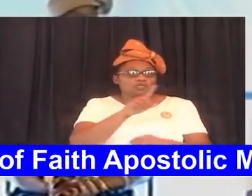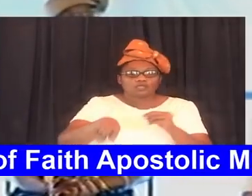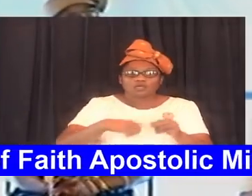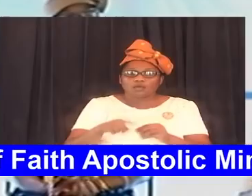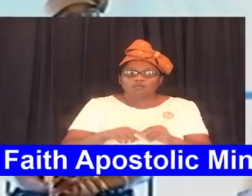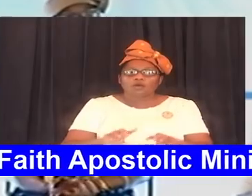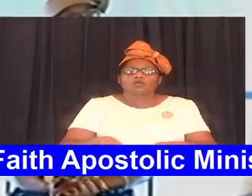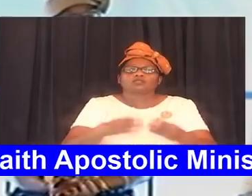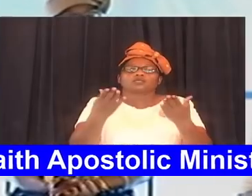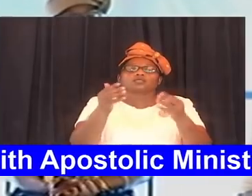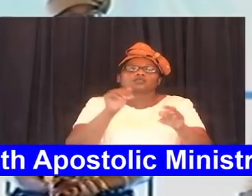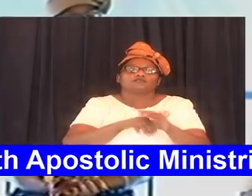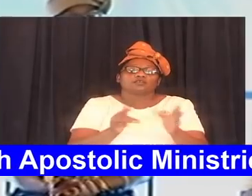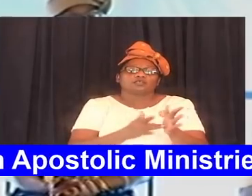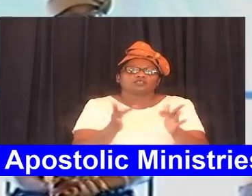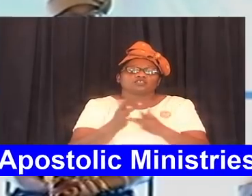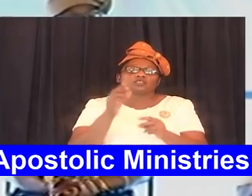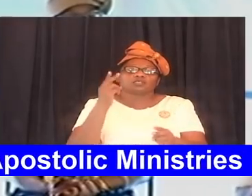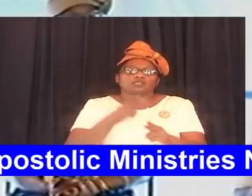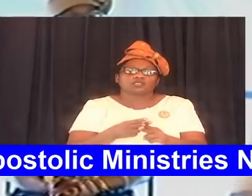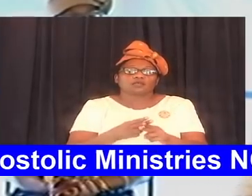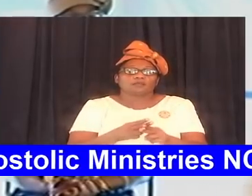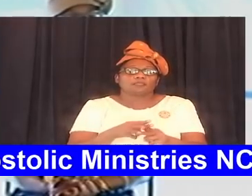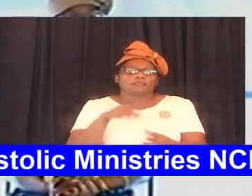amen. Praise God.